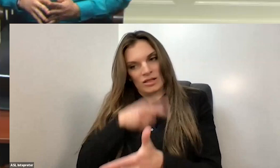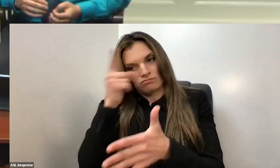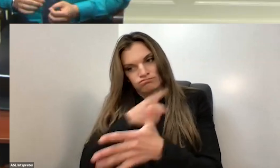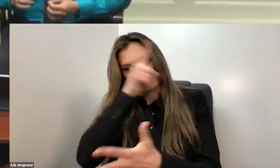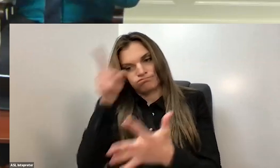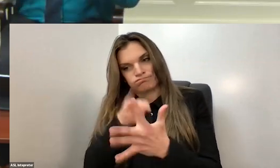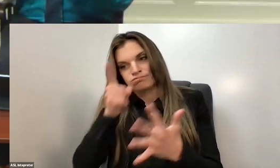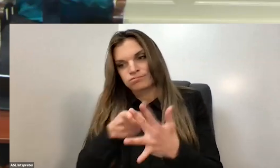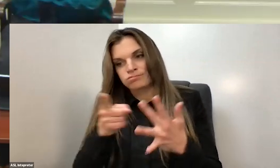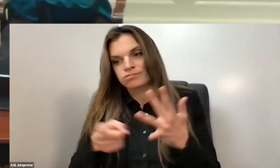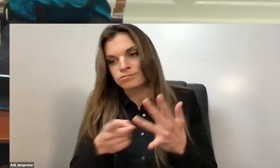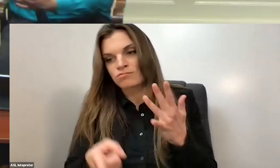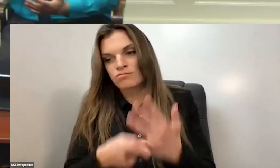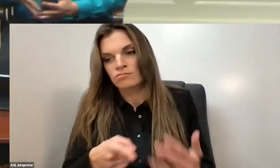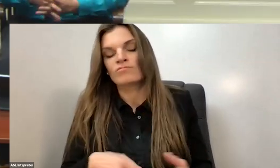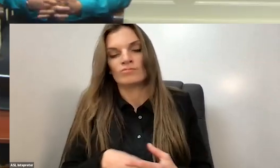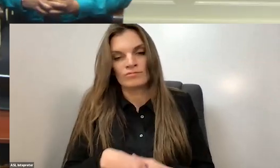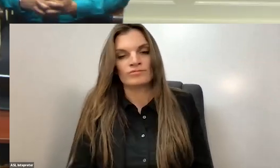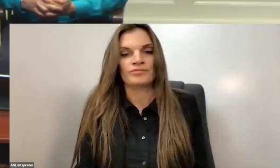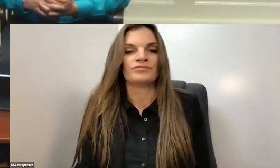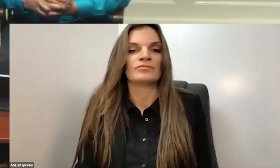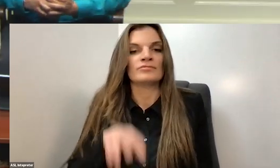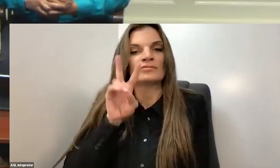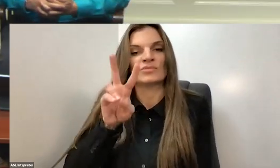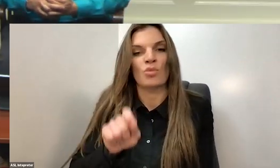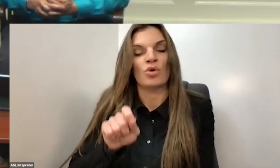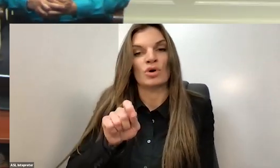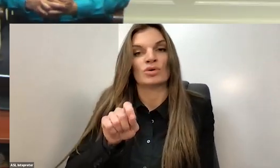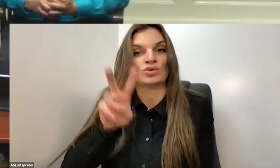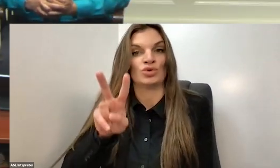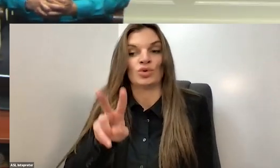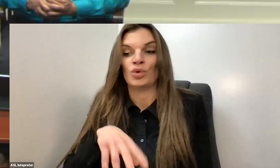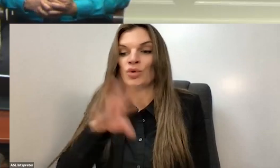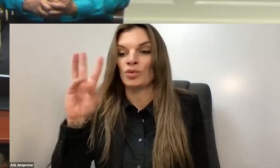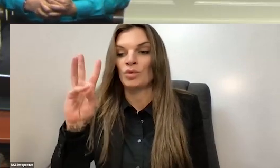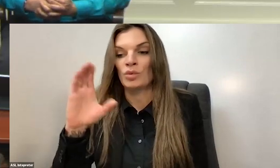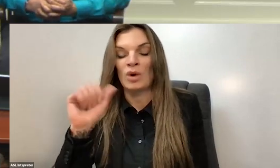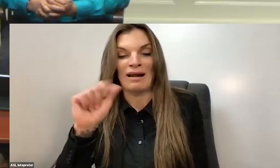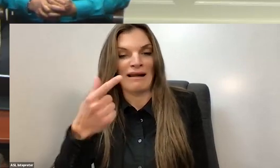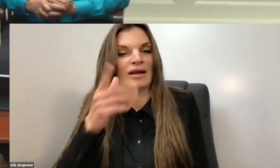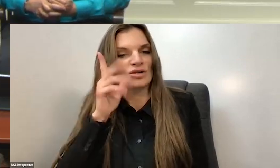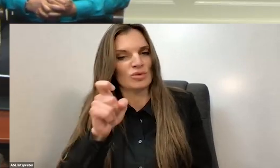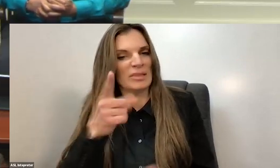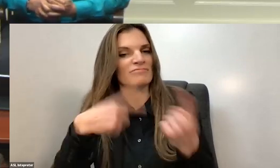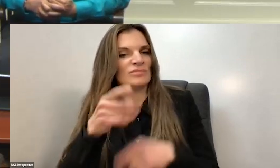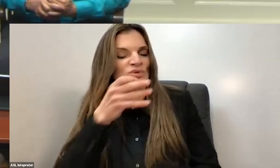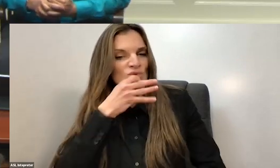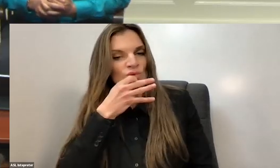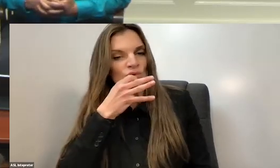I think we're going to get there with 2.2 coming out soon. But there's a lot of work still to be done on training